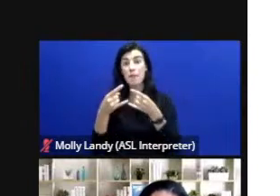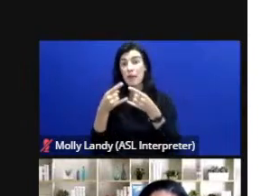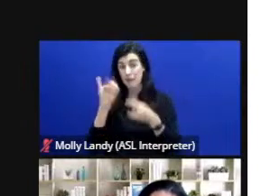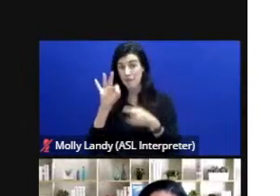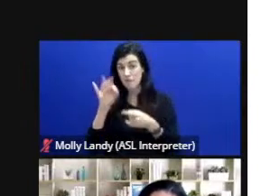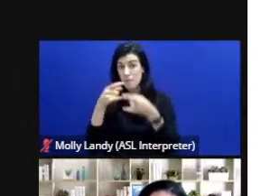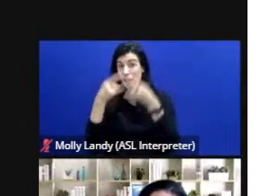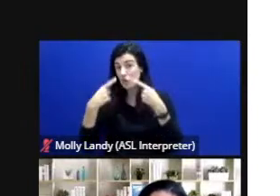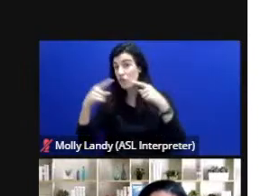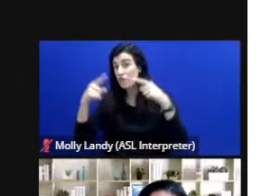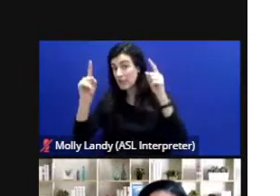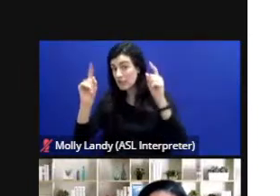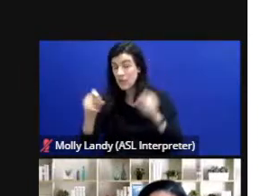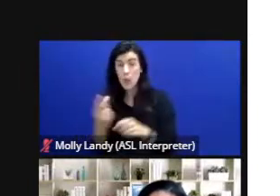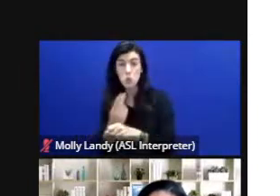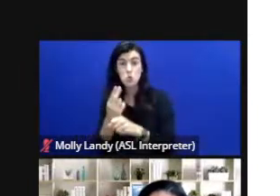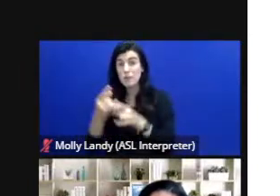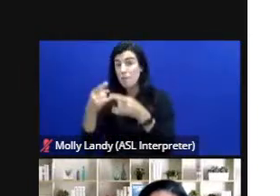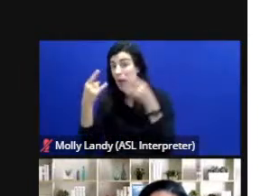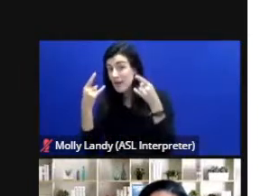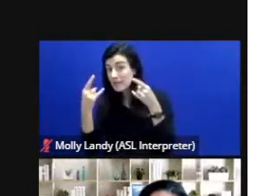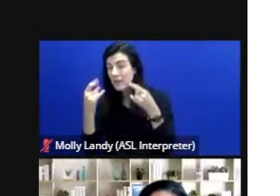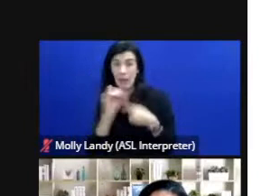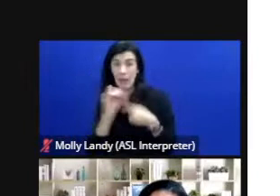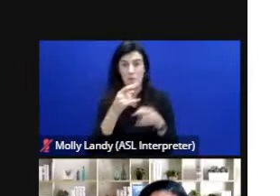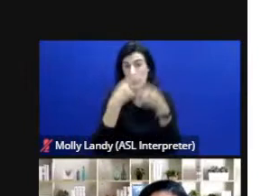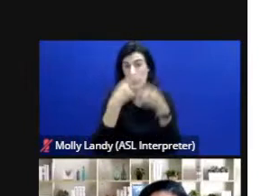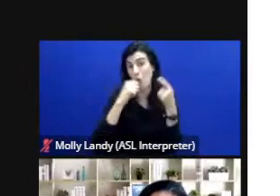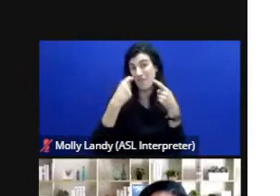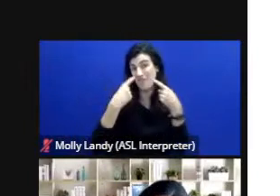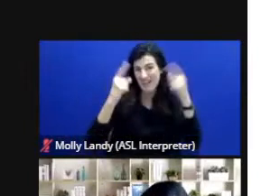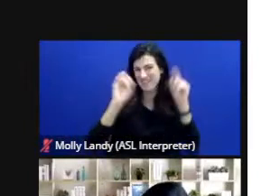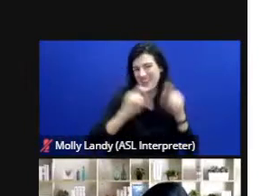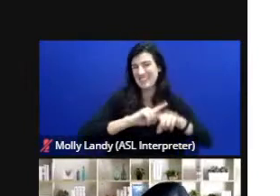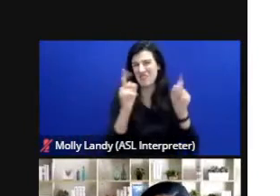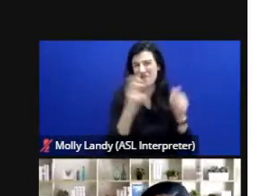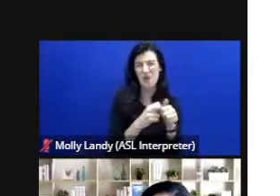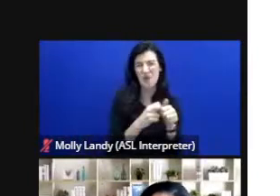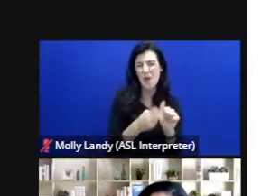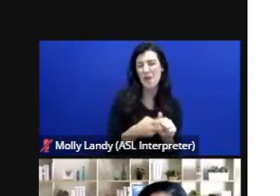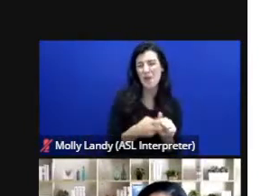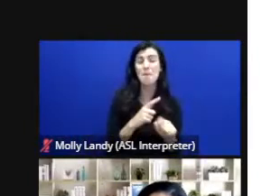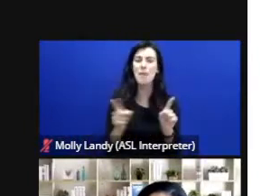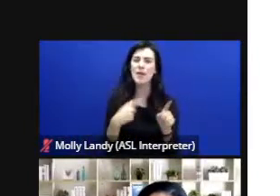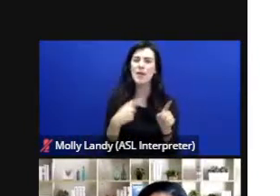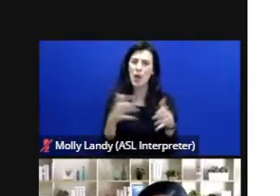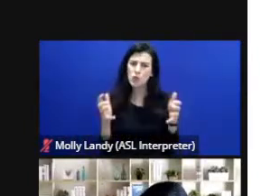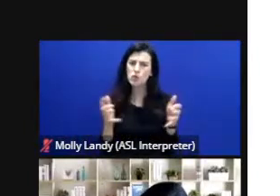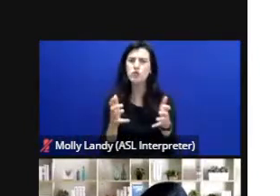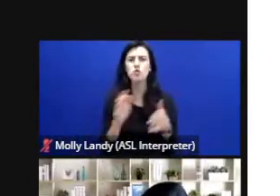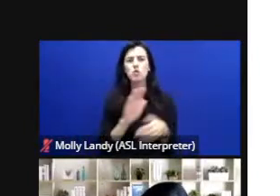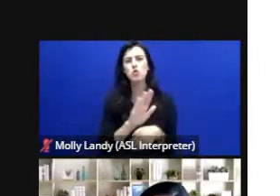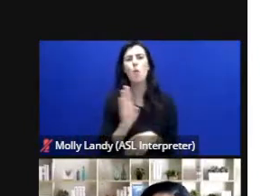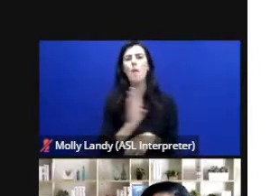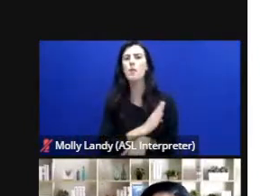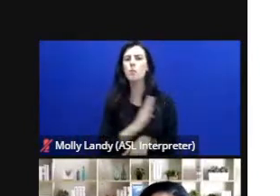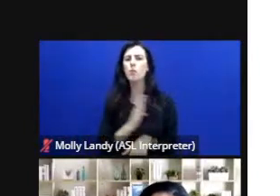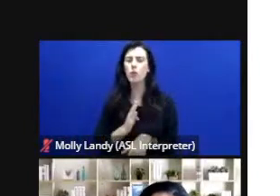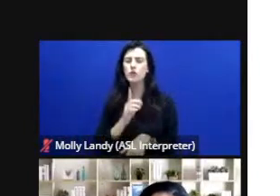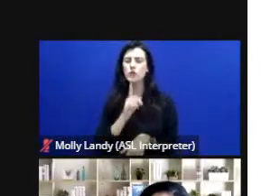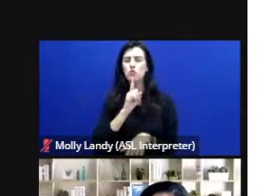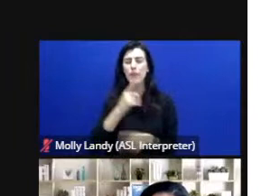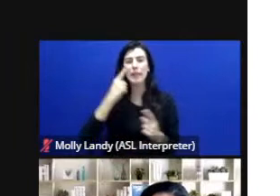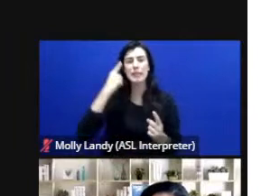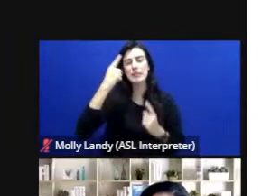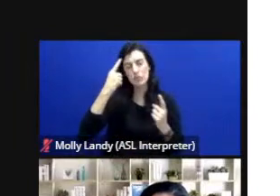effective, then got a whole different problem. So I urge your board to really consider the different